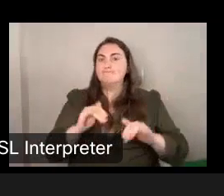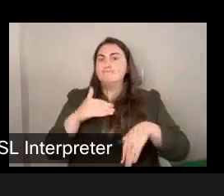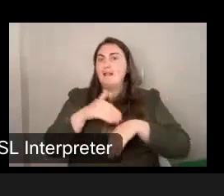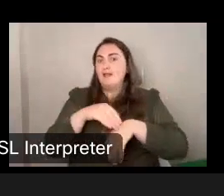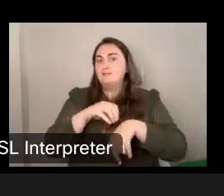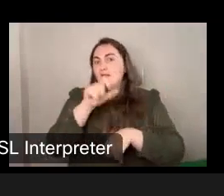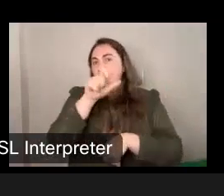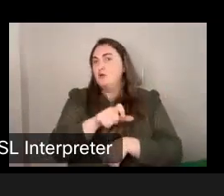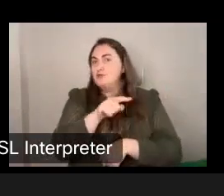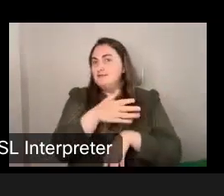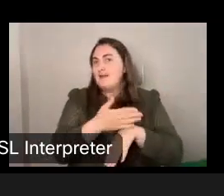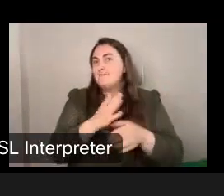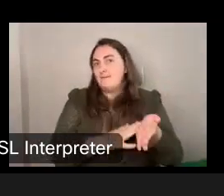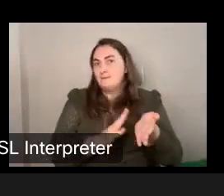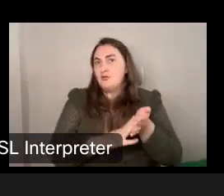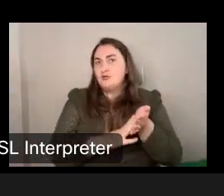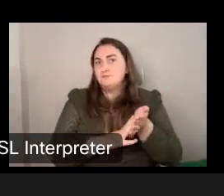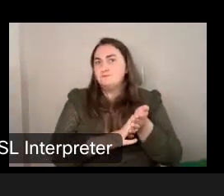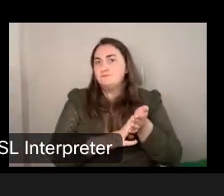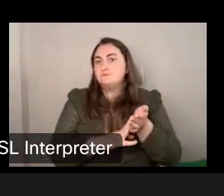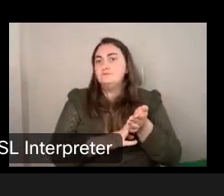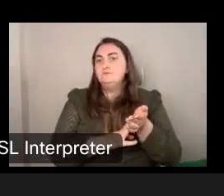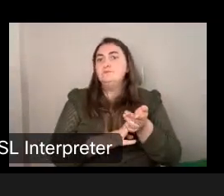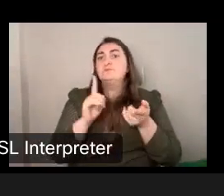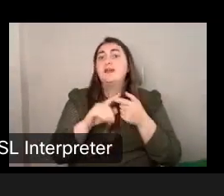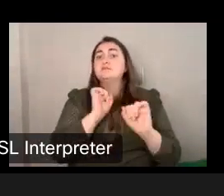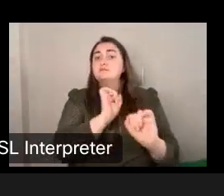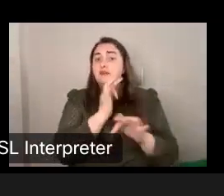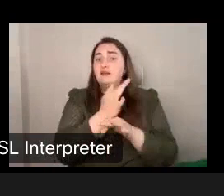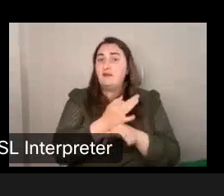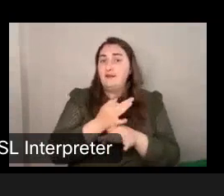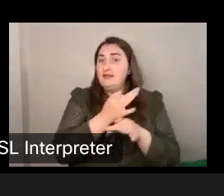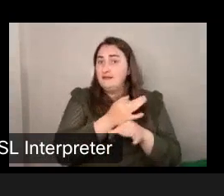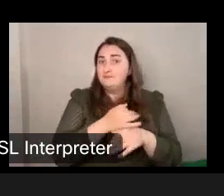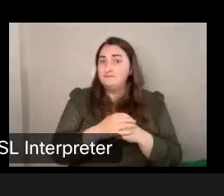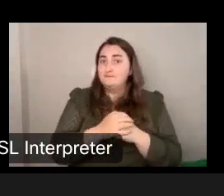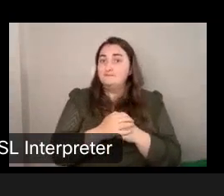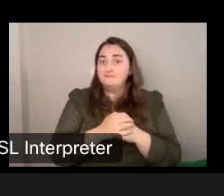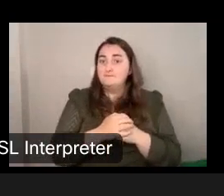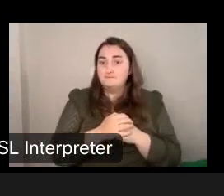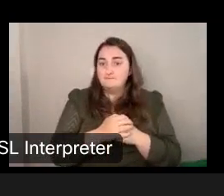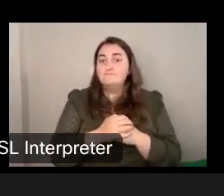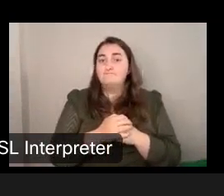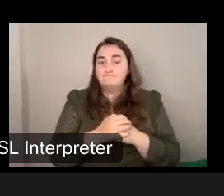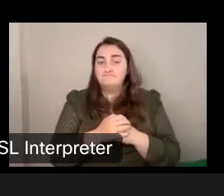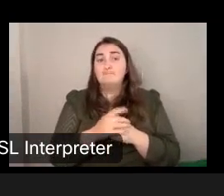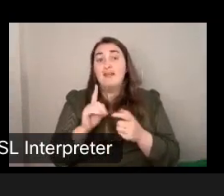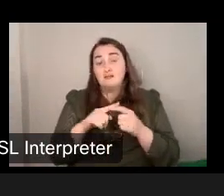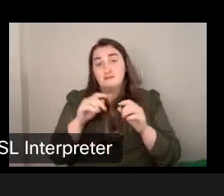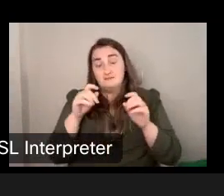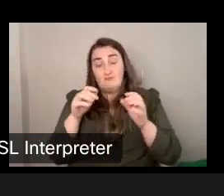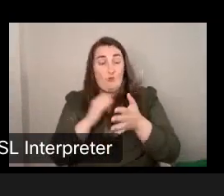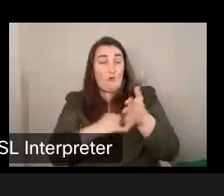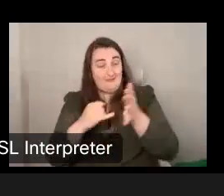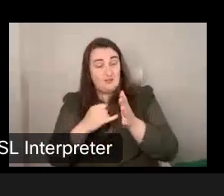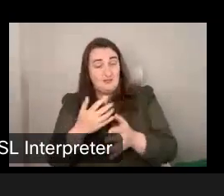this staff member and her family and the organisation, I would expect.